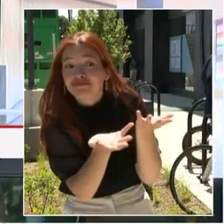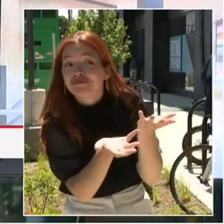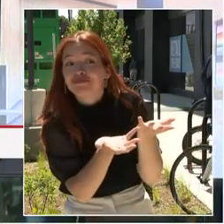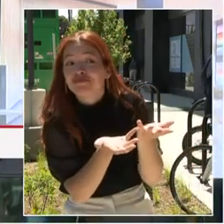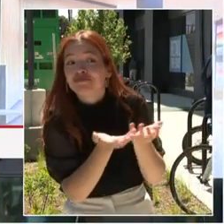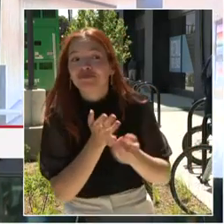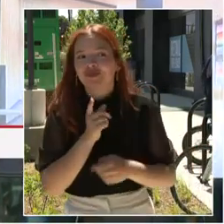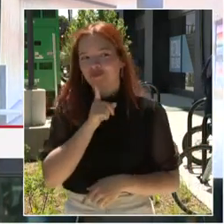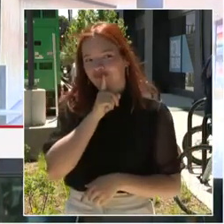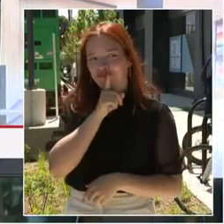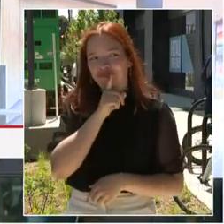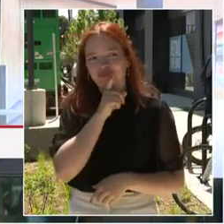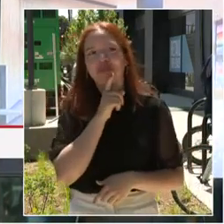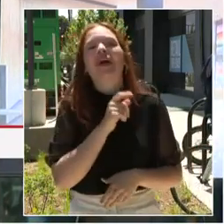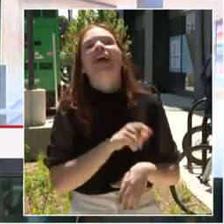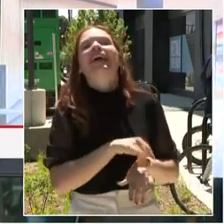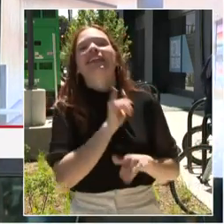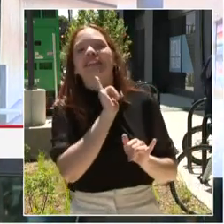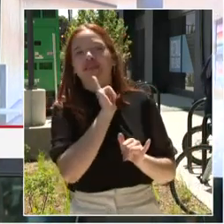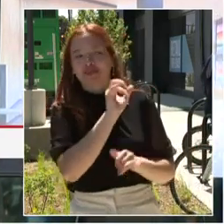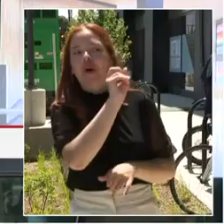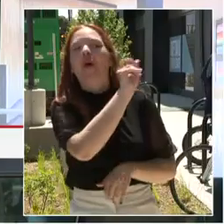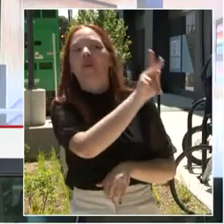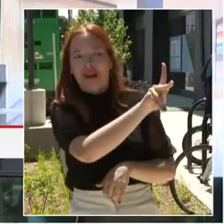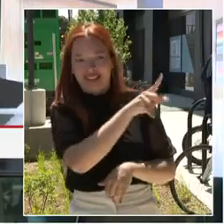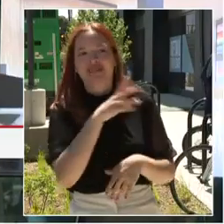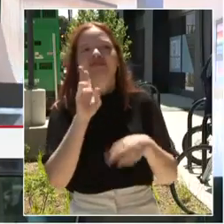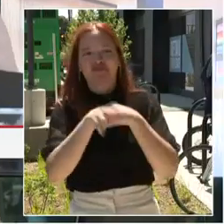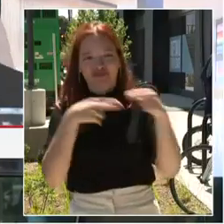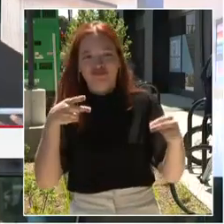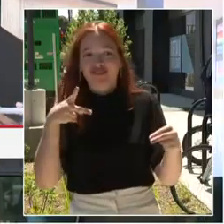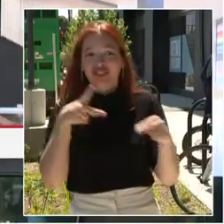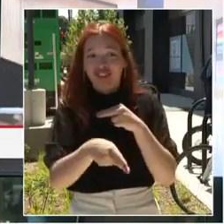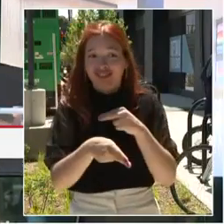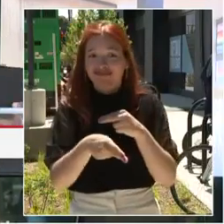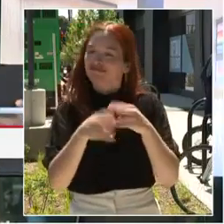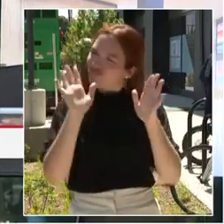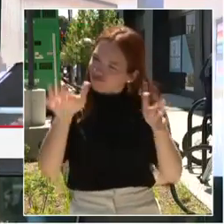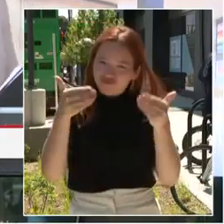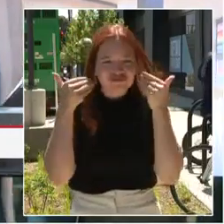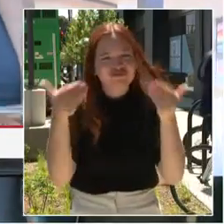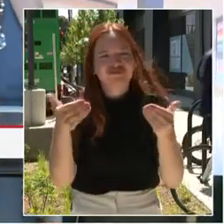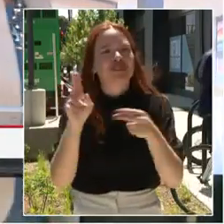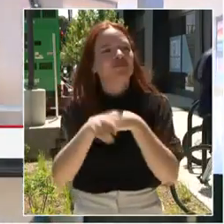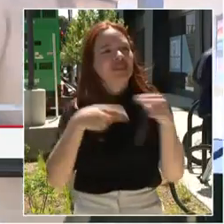All right, so with that, are we cutting the ribbon? Let's cut the ribbon. Thank you, everybody.